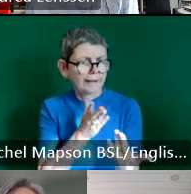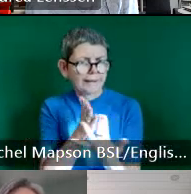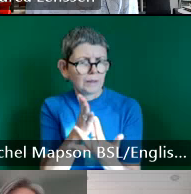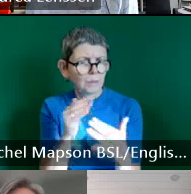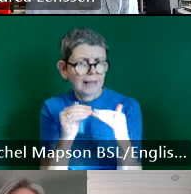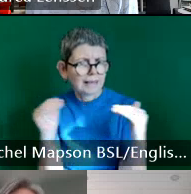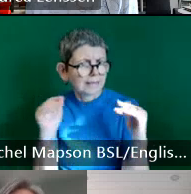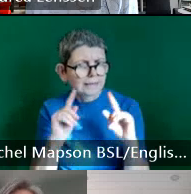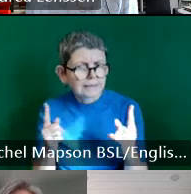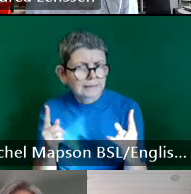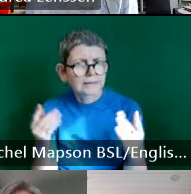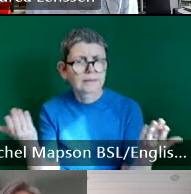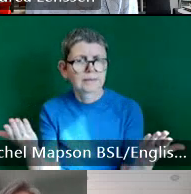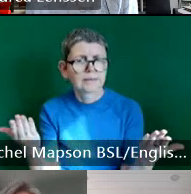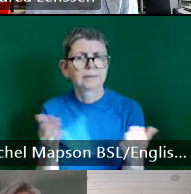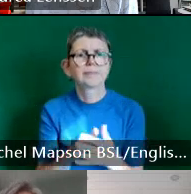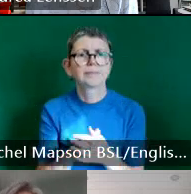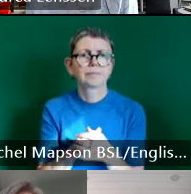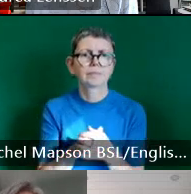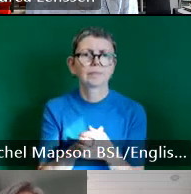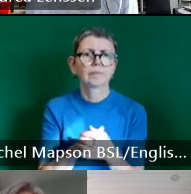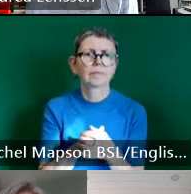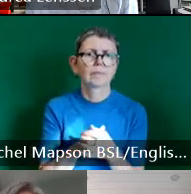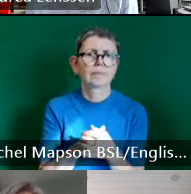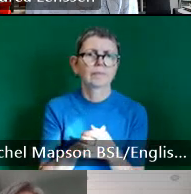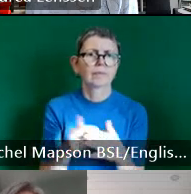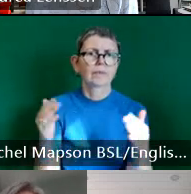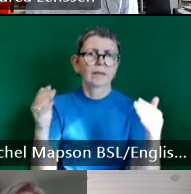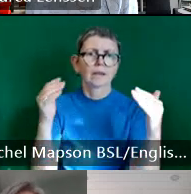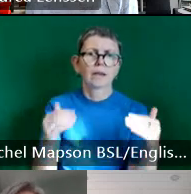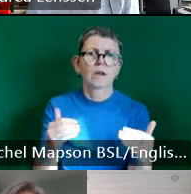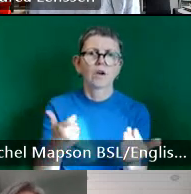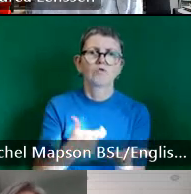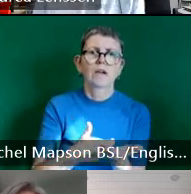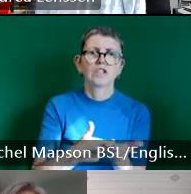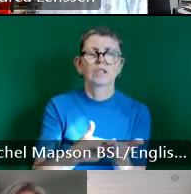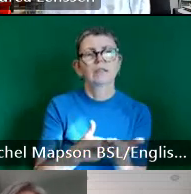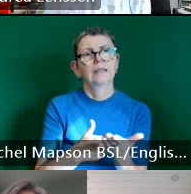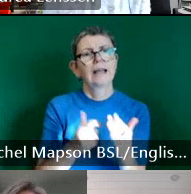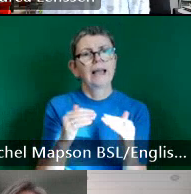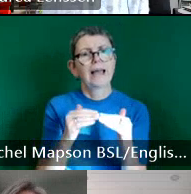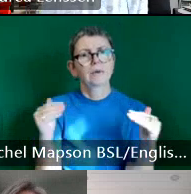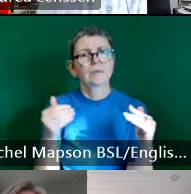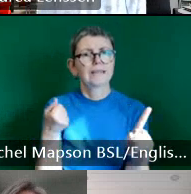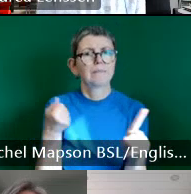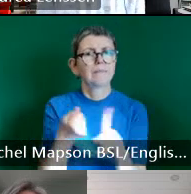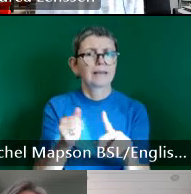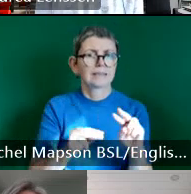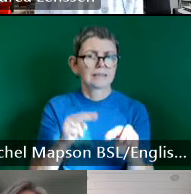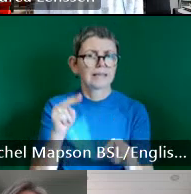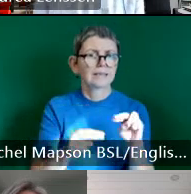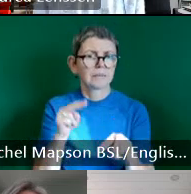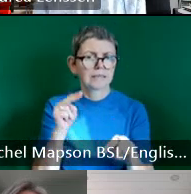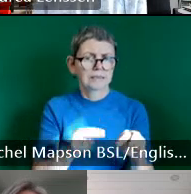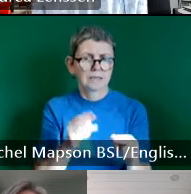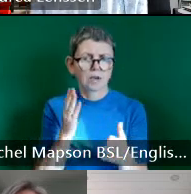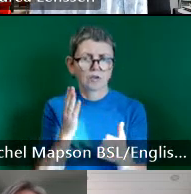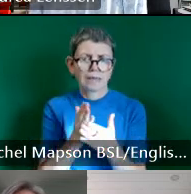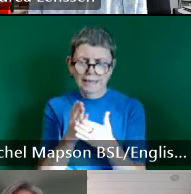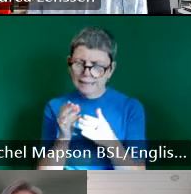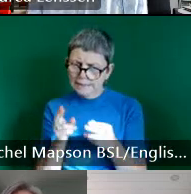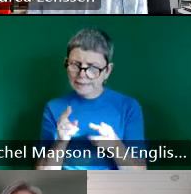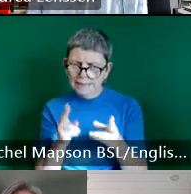across the board? There's a racial equity impact assessment. It's a systemic examination of how different